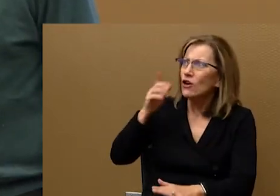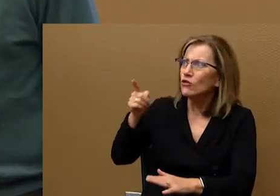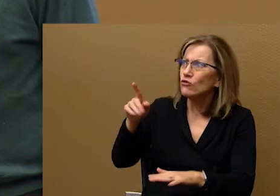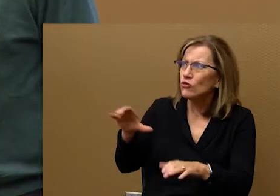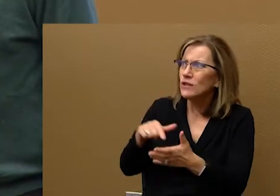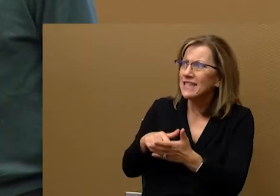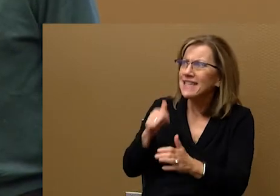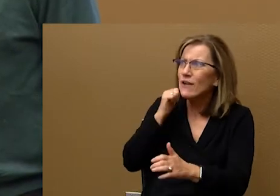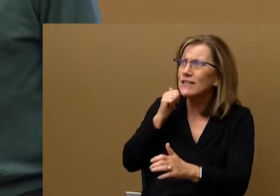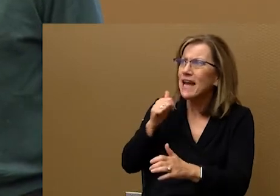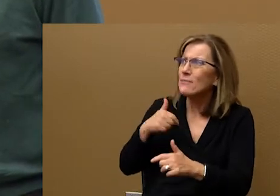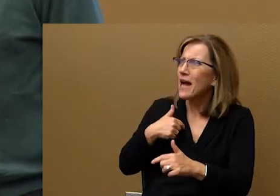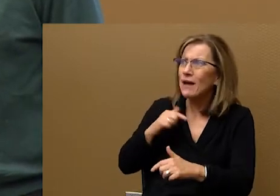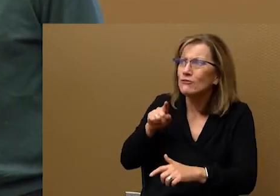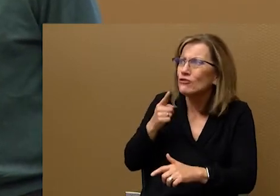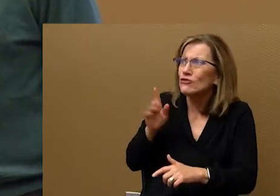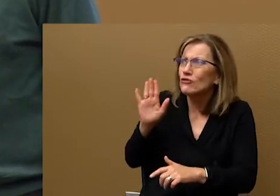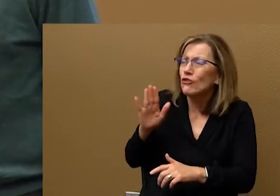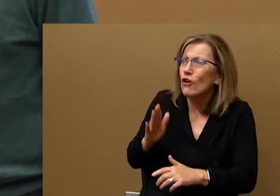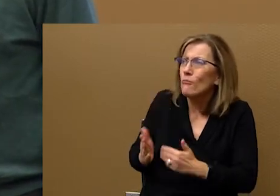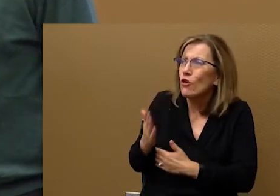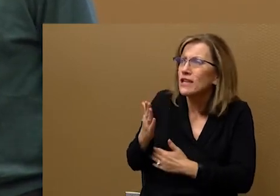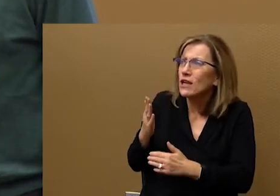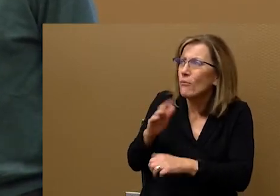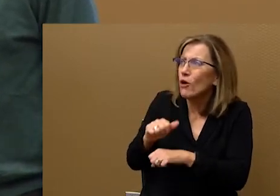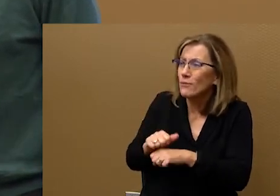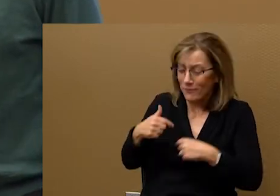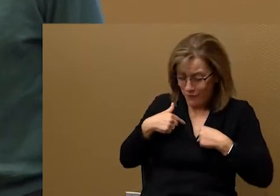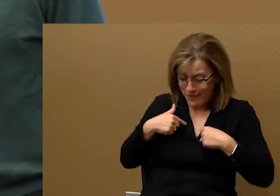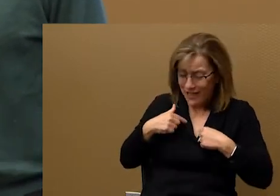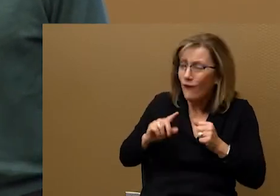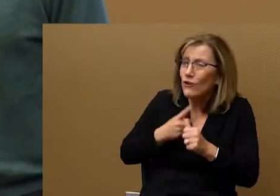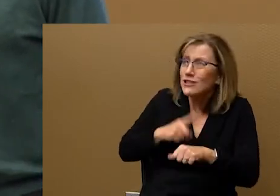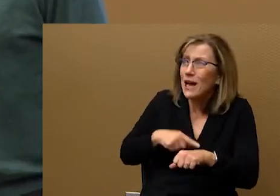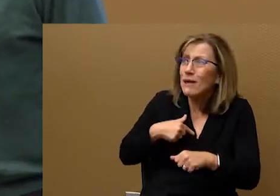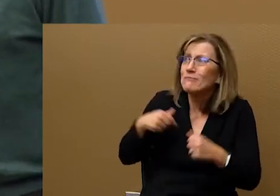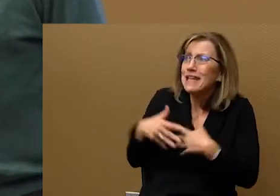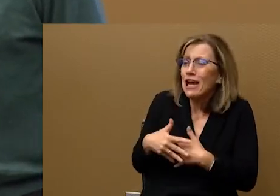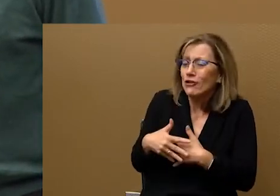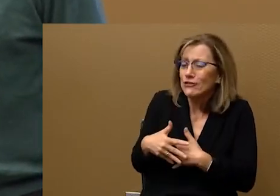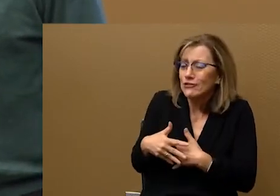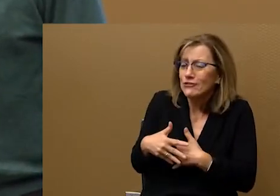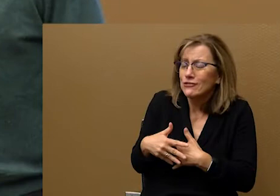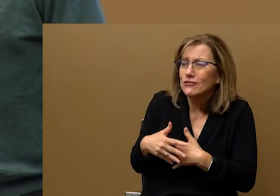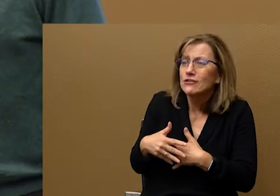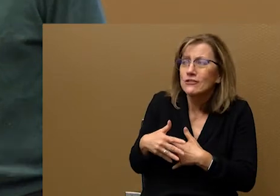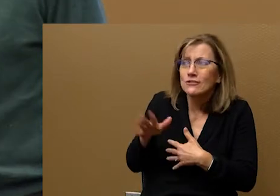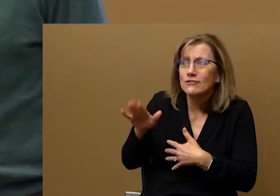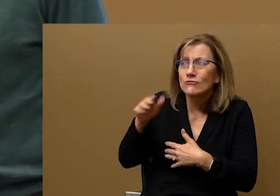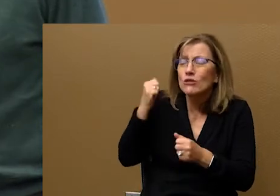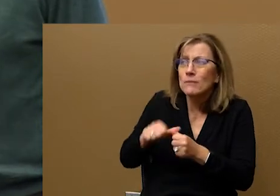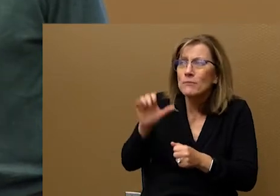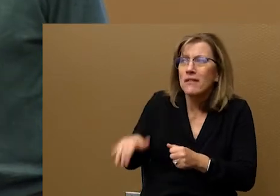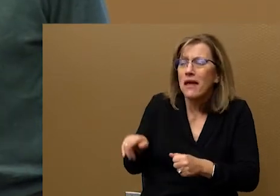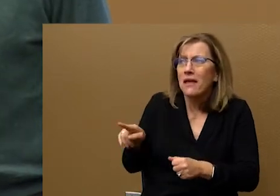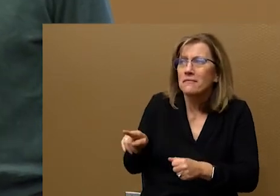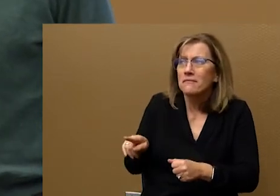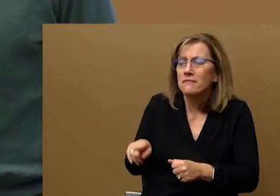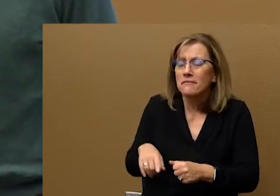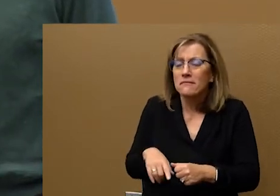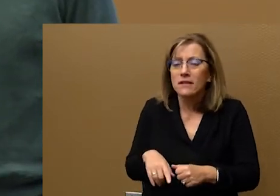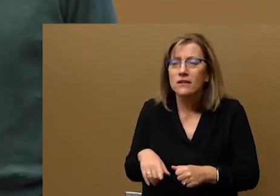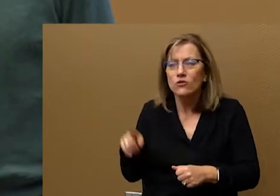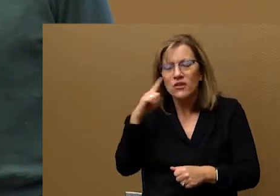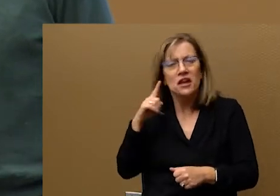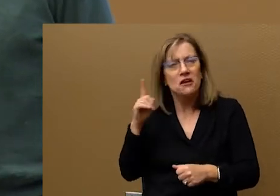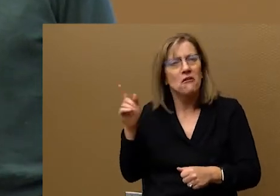day, and I'm just your morning appointment. But for me, this is the first time, and I'm scared. So please keep